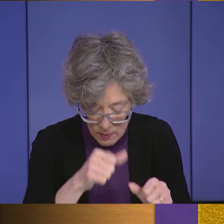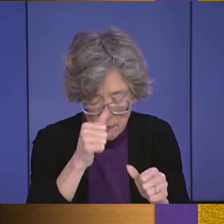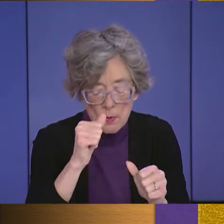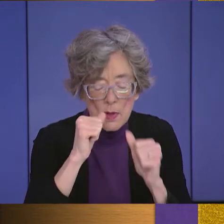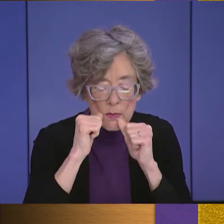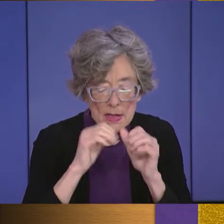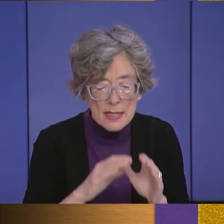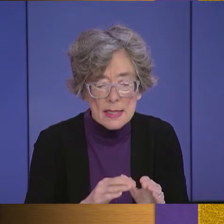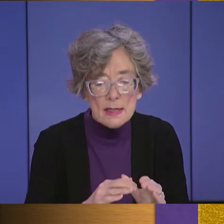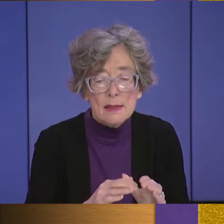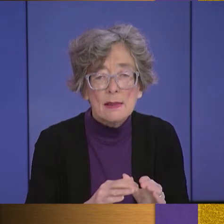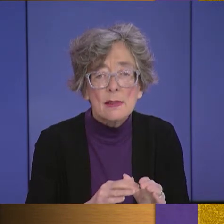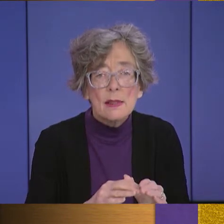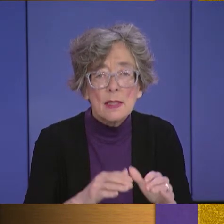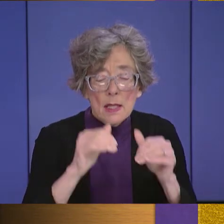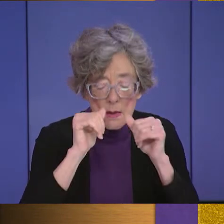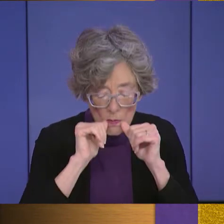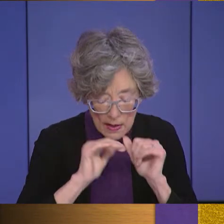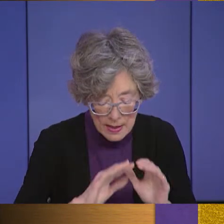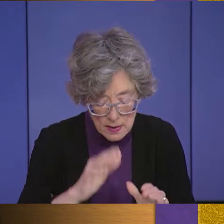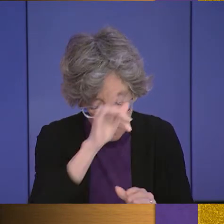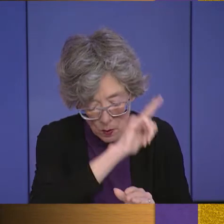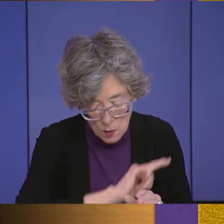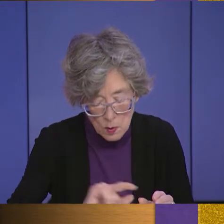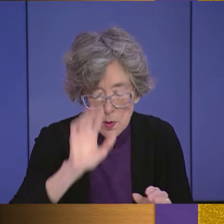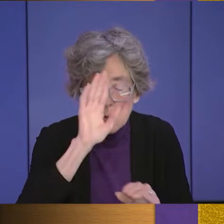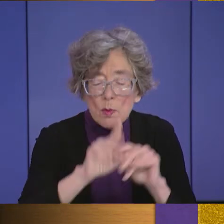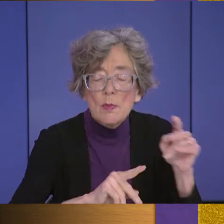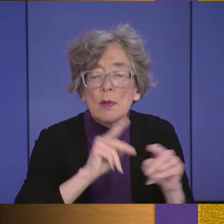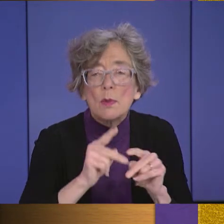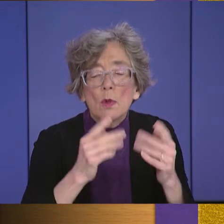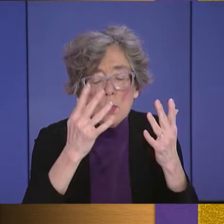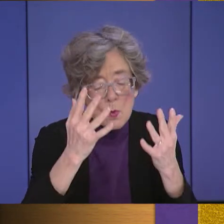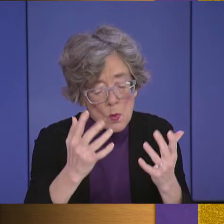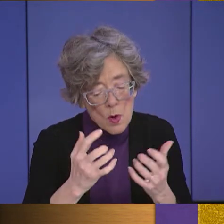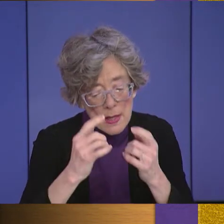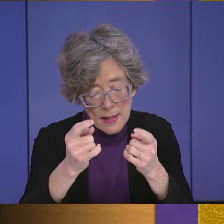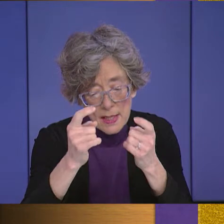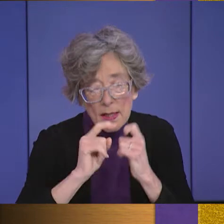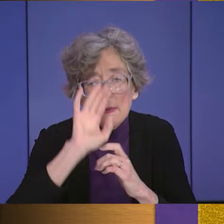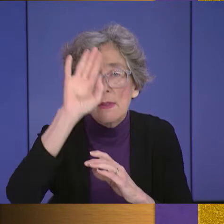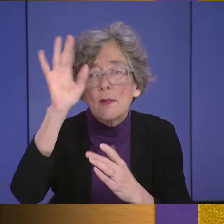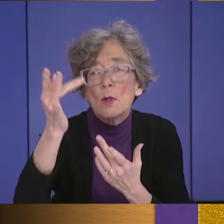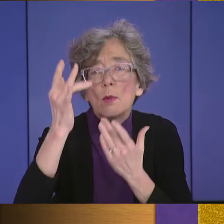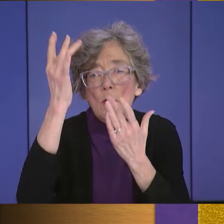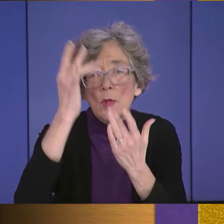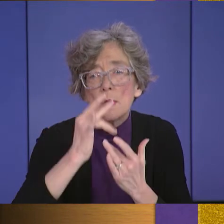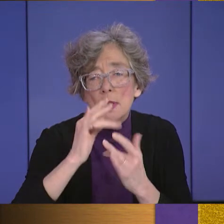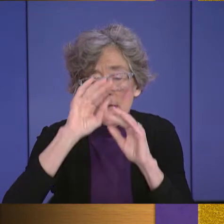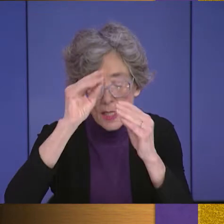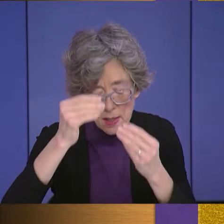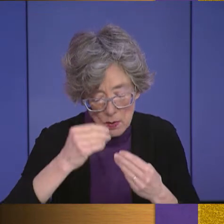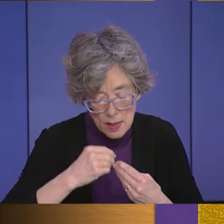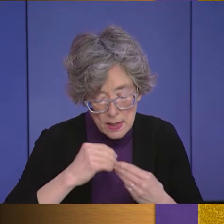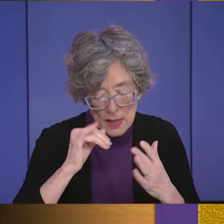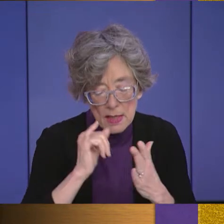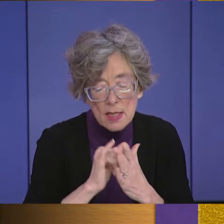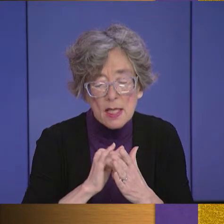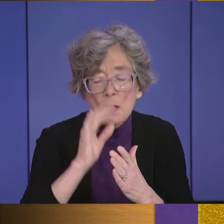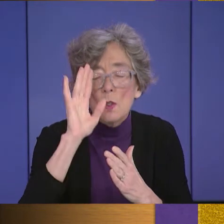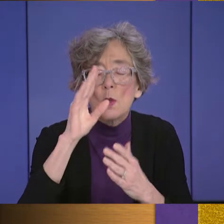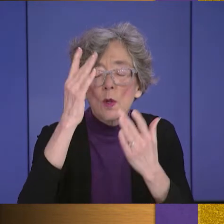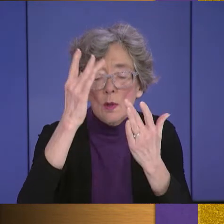blessing. Bless, O Lord, your people, who long for the gift of your mercy, and grant that what at your prompting